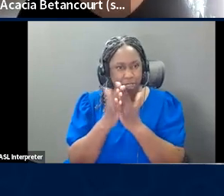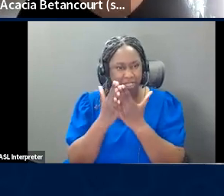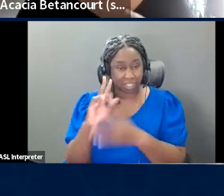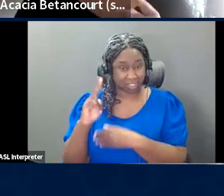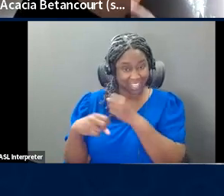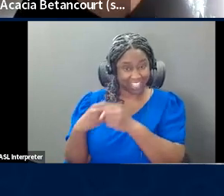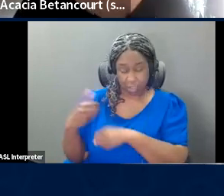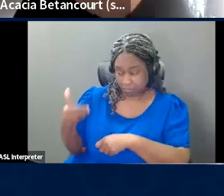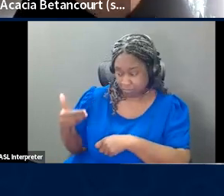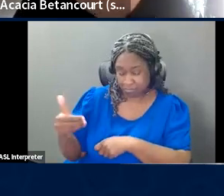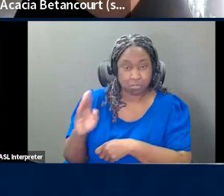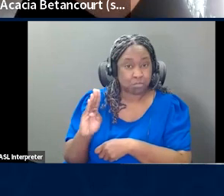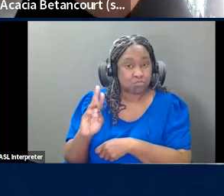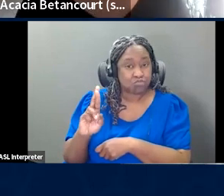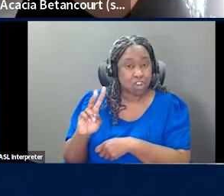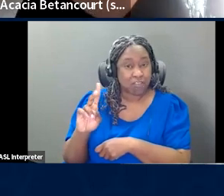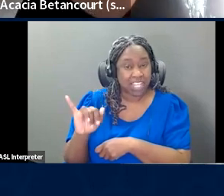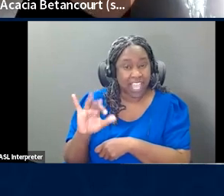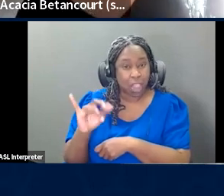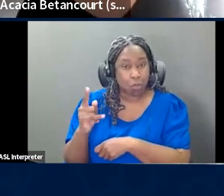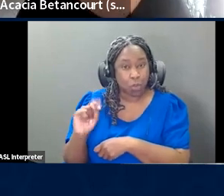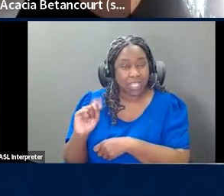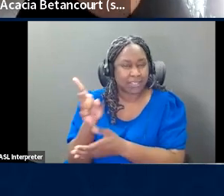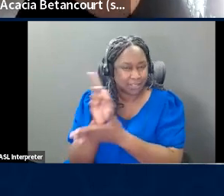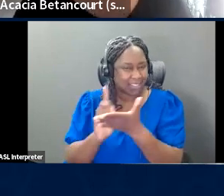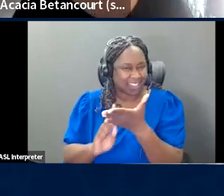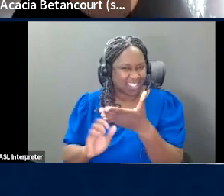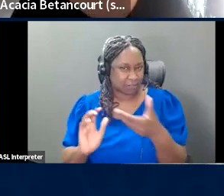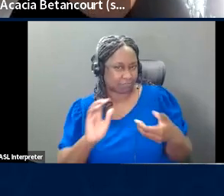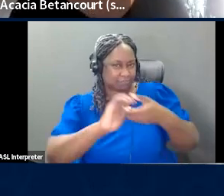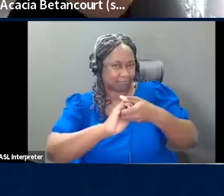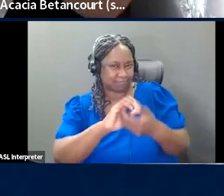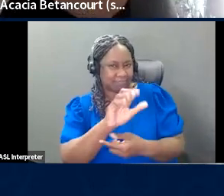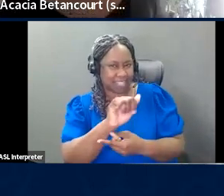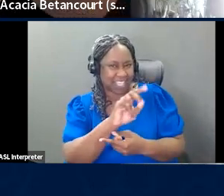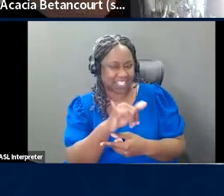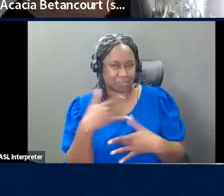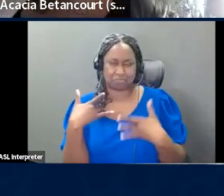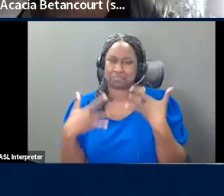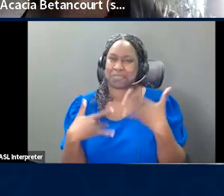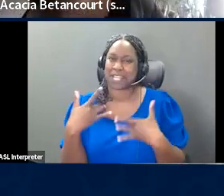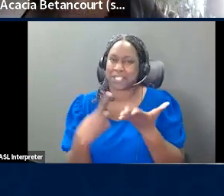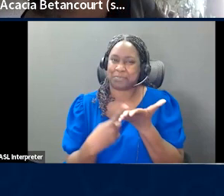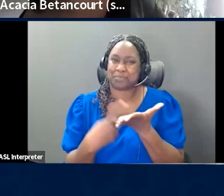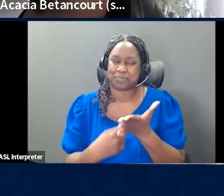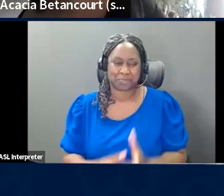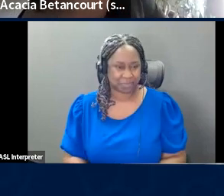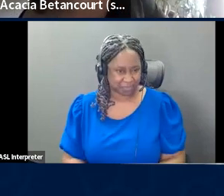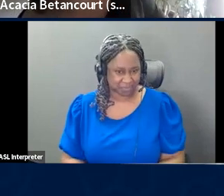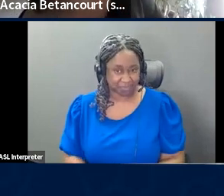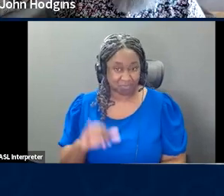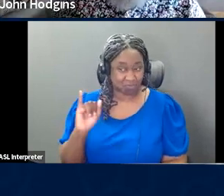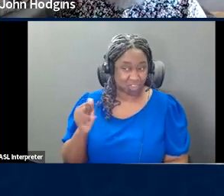has designed it in partnership with the Casey Foundation. And we're so excited to talk about it.